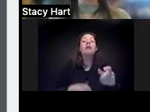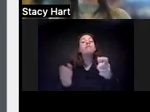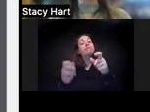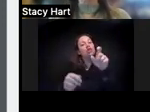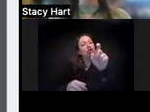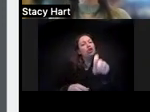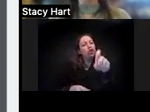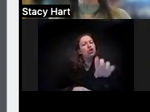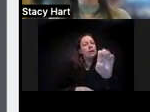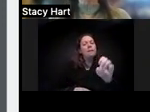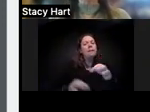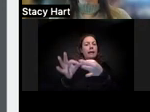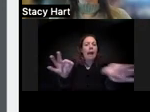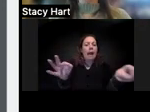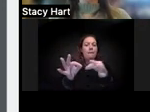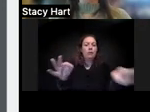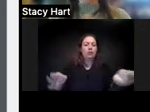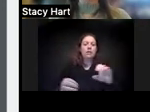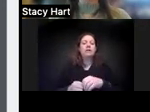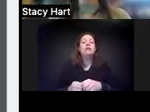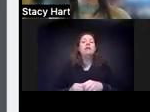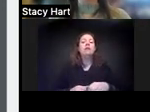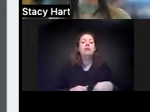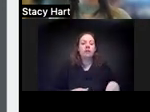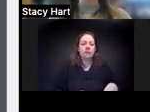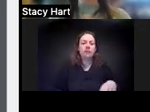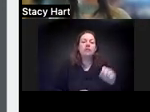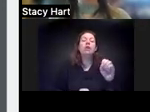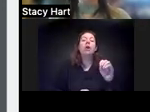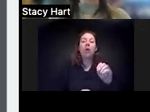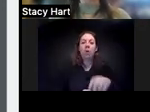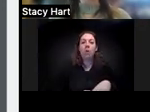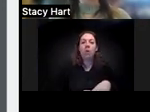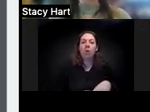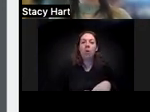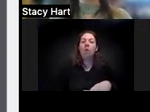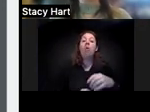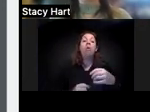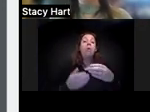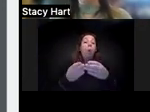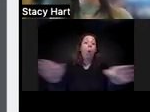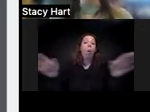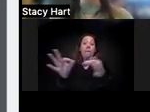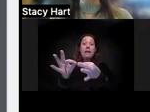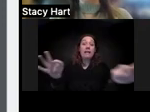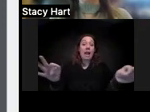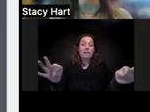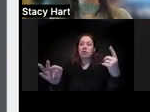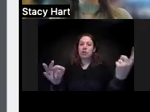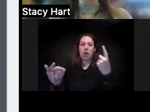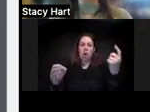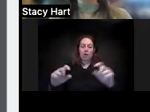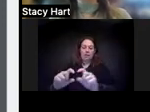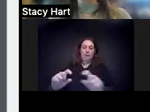Captions are either open or closed. Open captions are always in view and cannot be turned on or off by